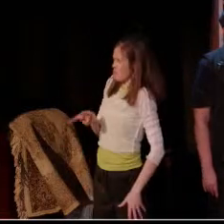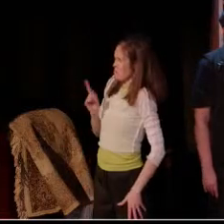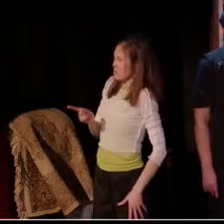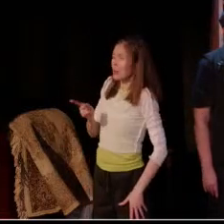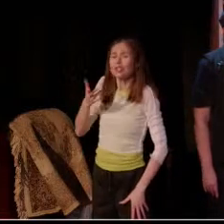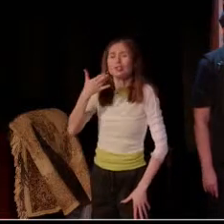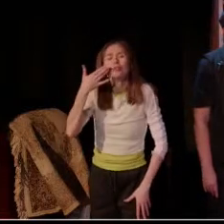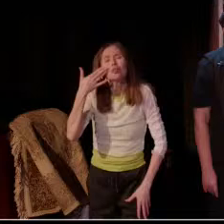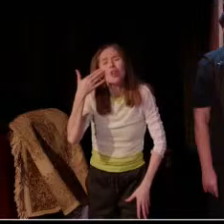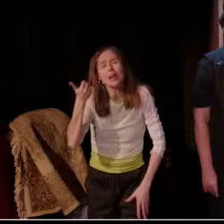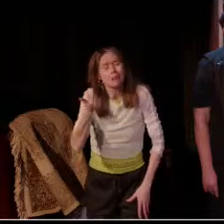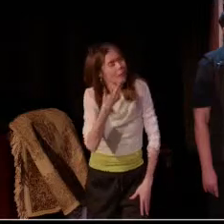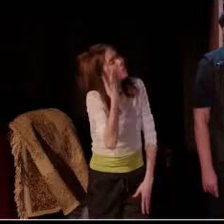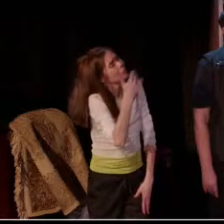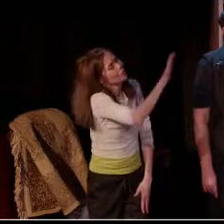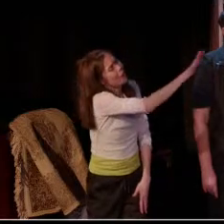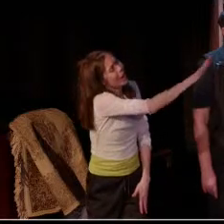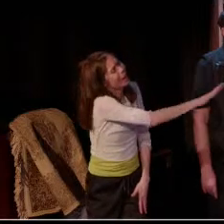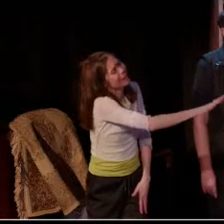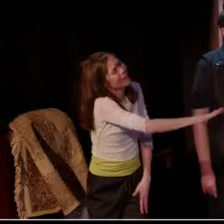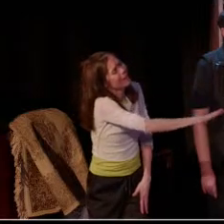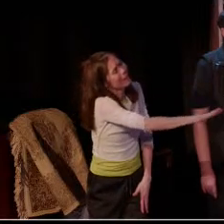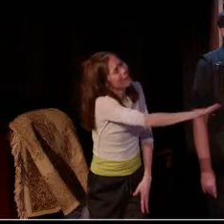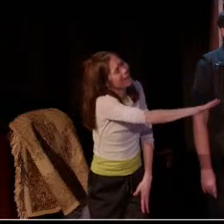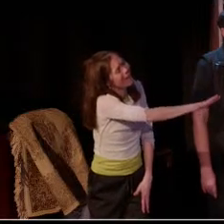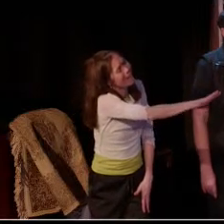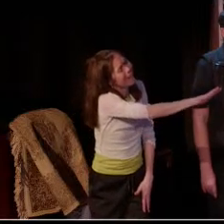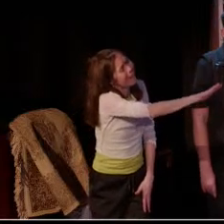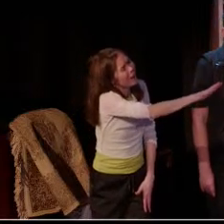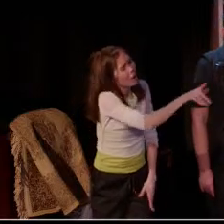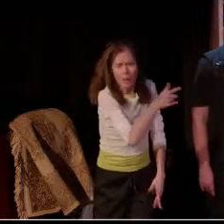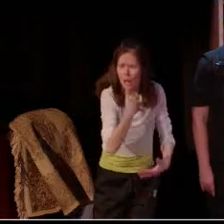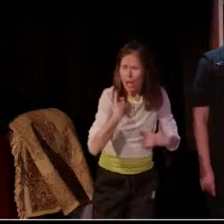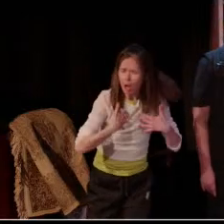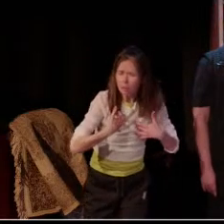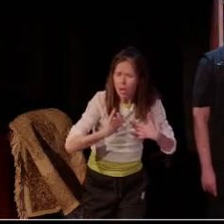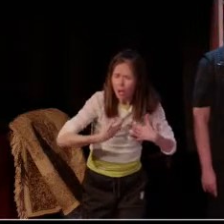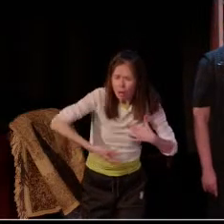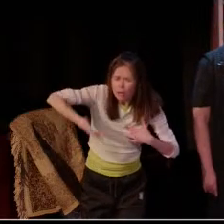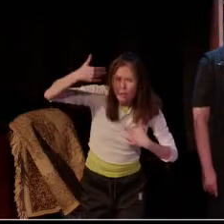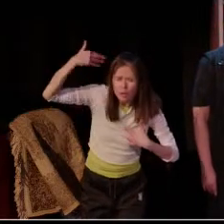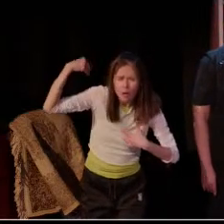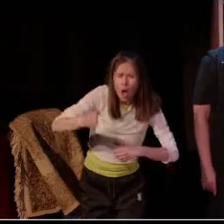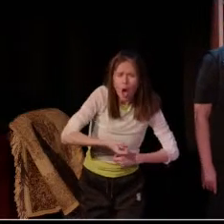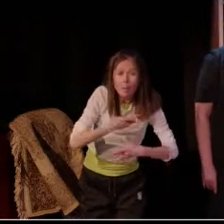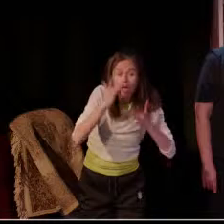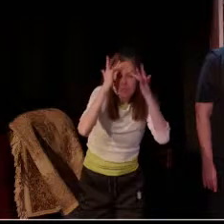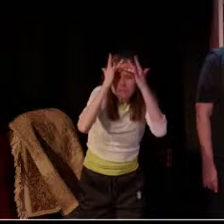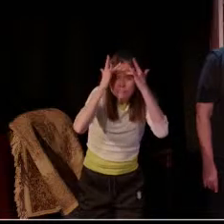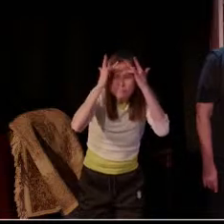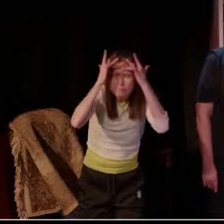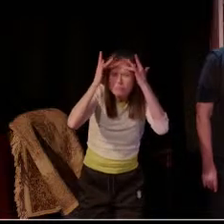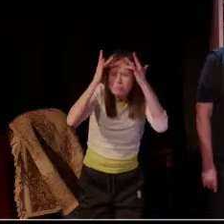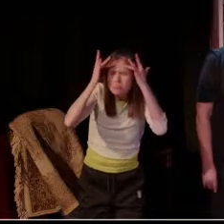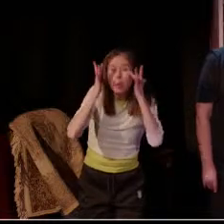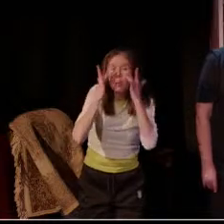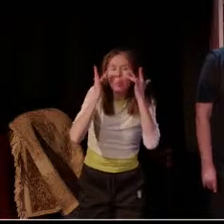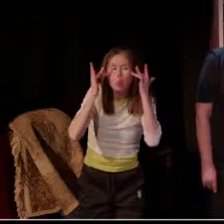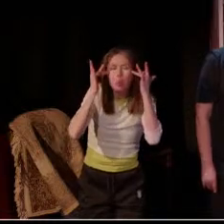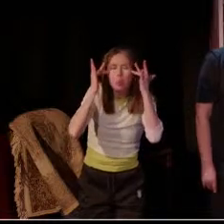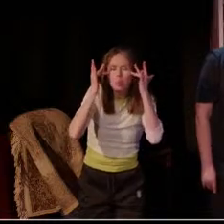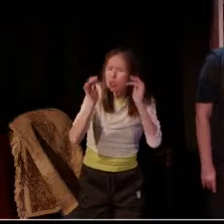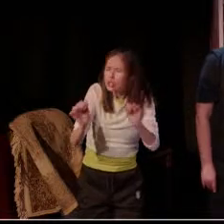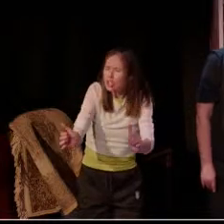Paulina, Hermione was not so wrinkled nor so aged as this looks. No, not